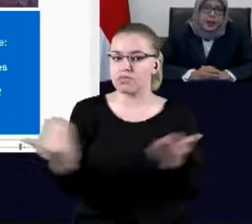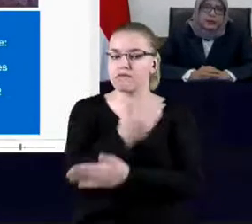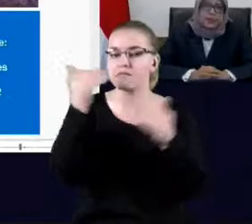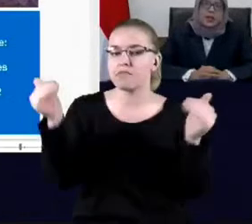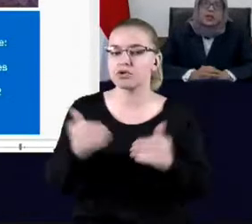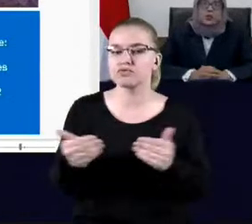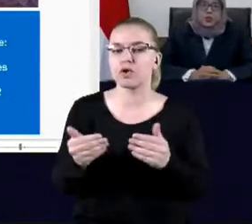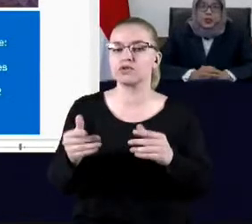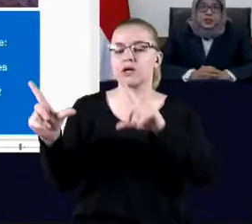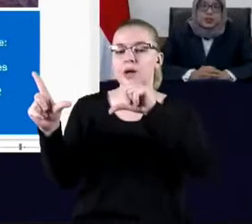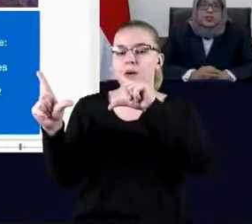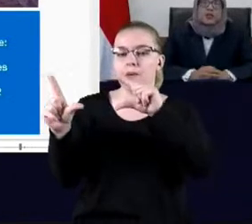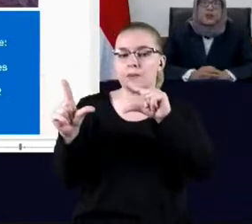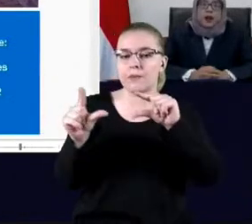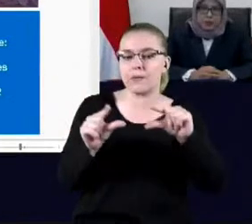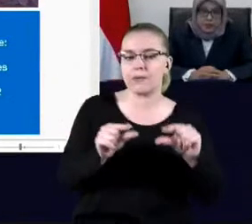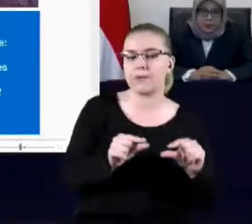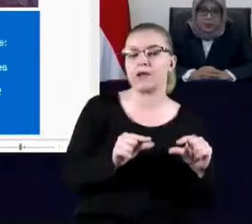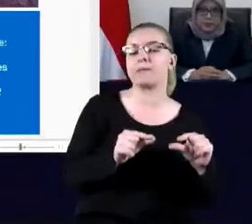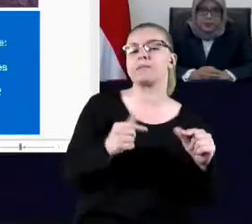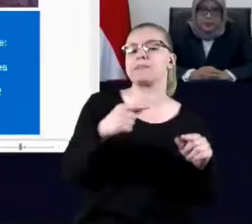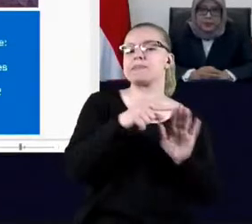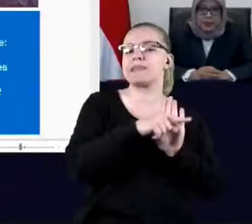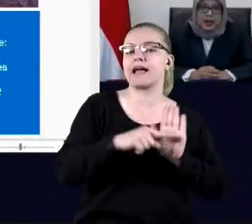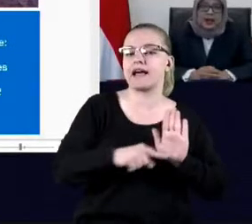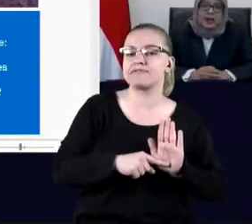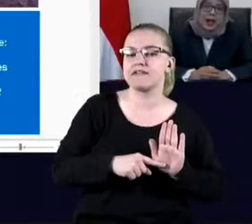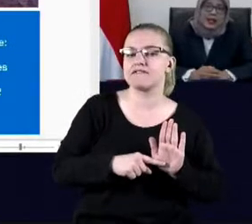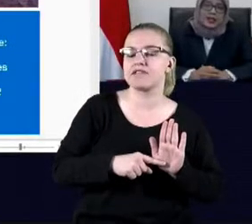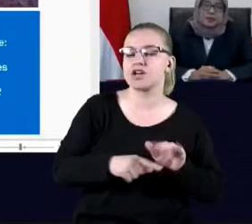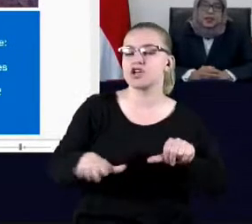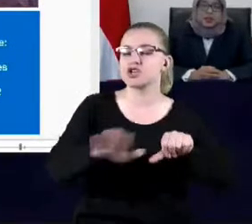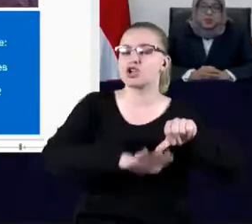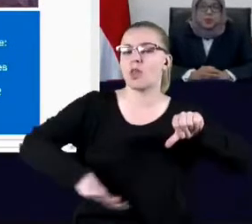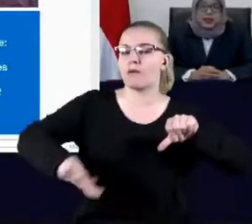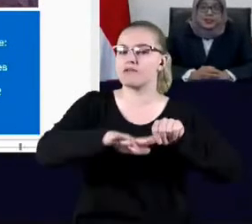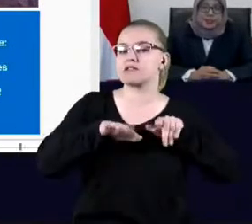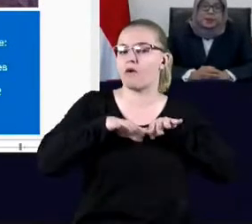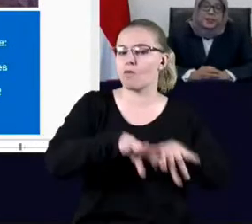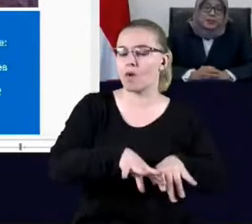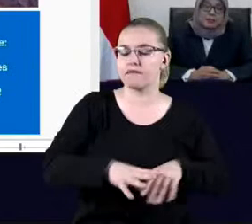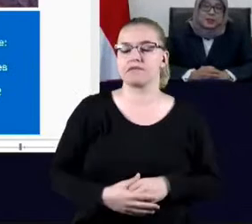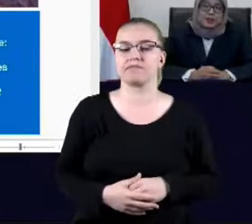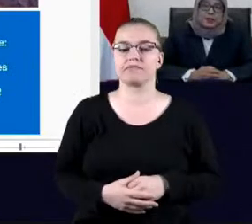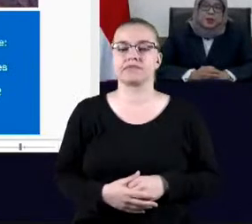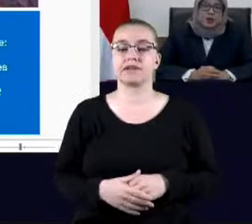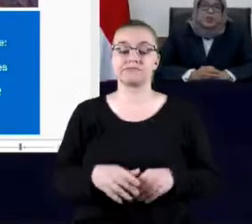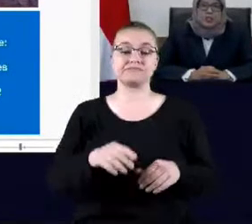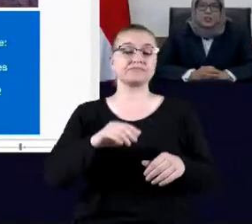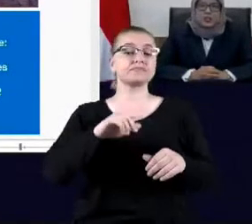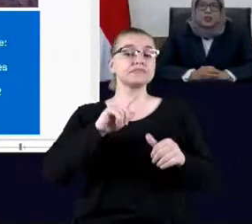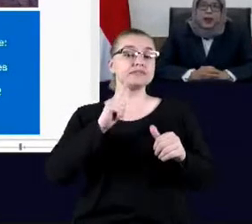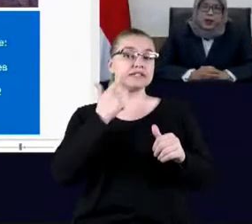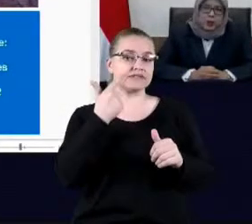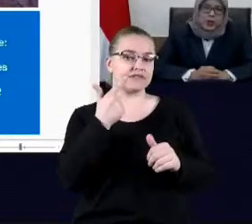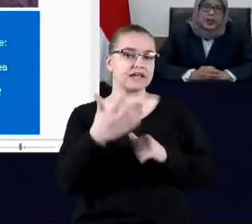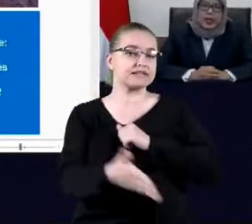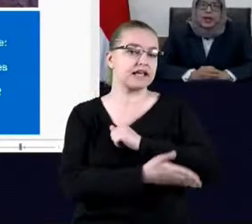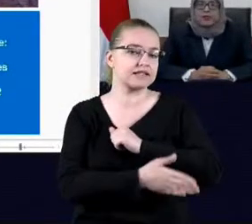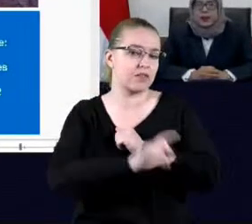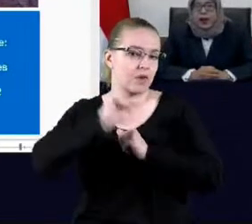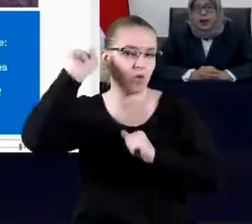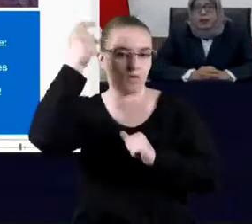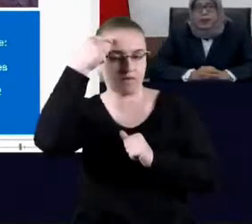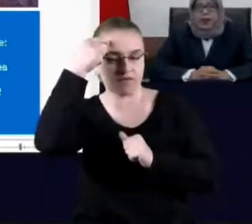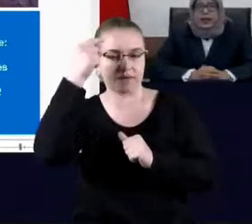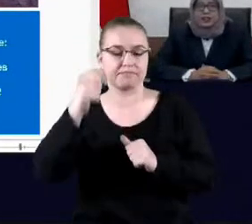negative impact towards the environment. Guided by two basic principles, which is